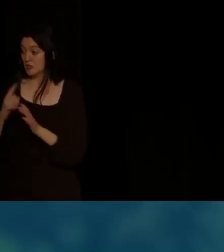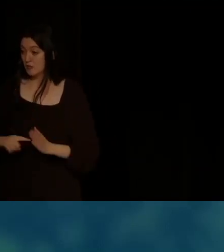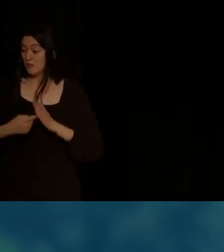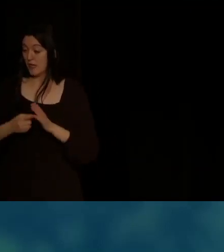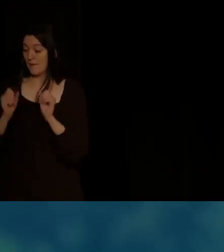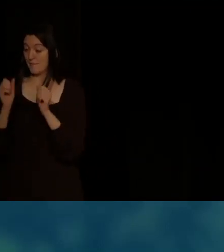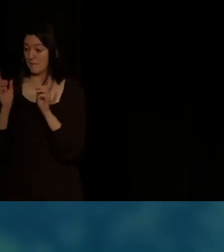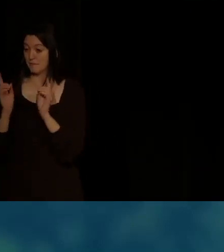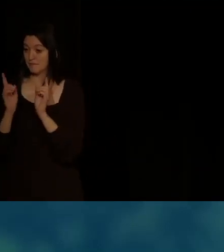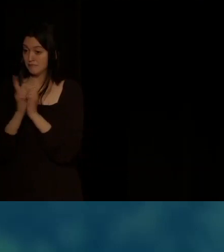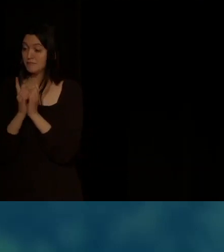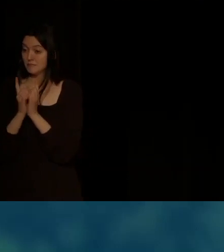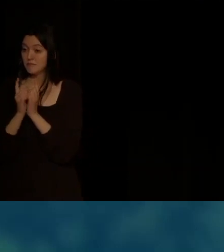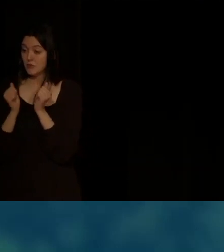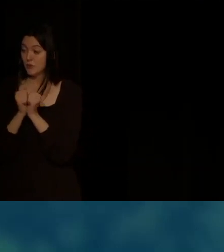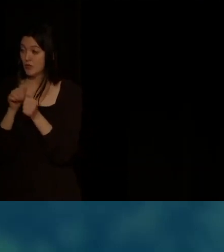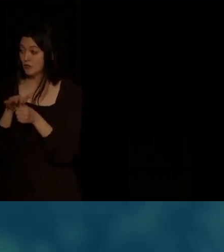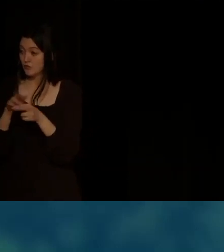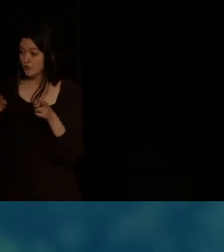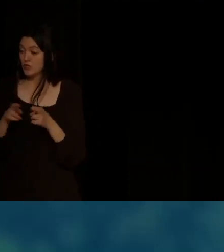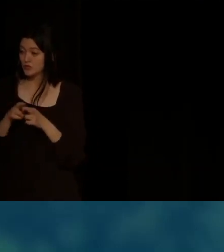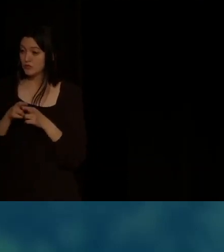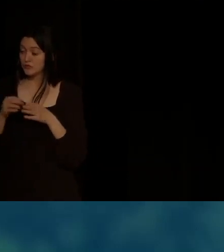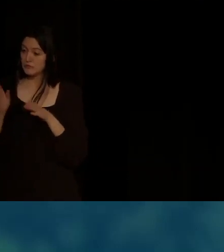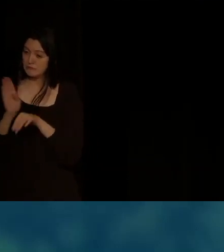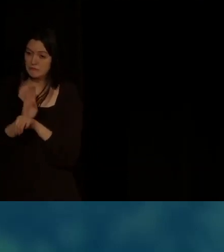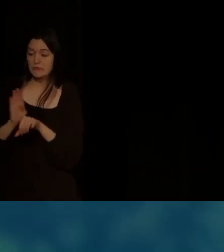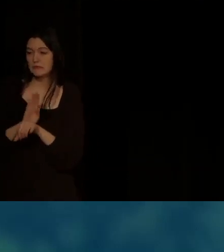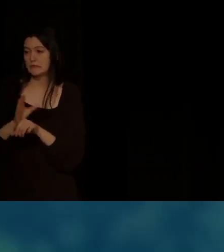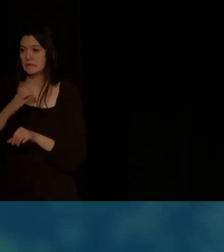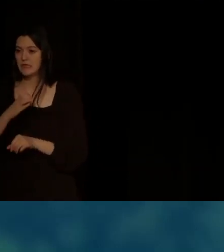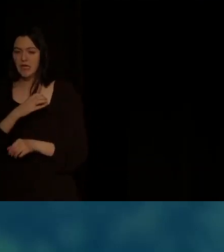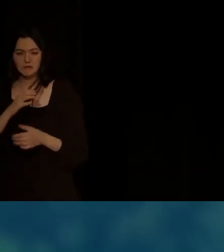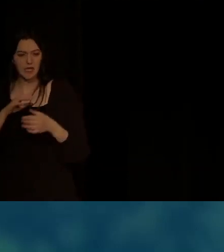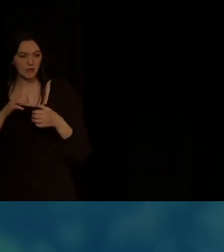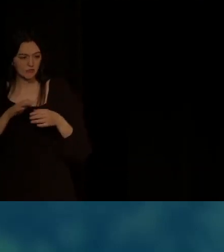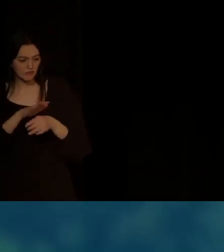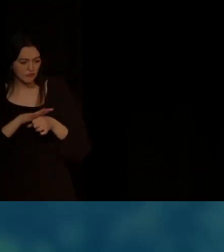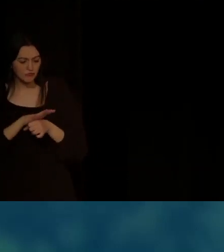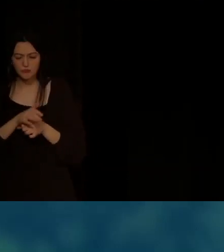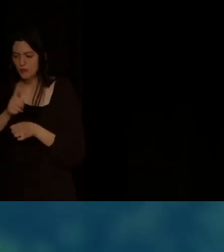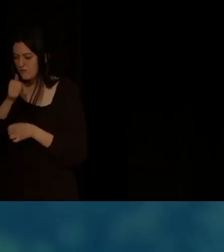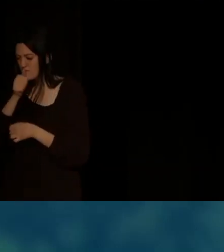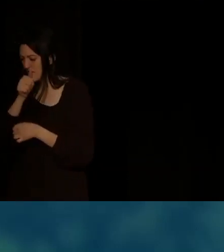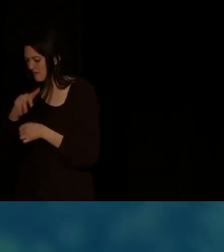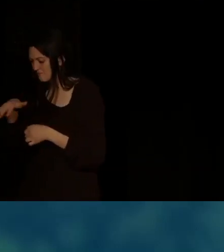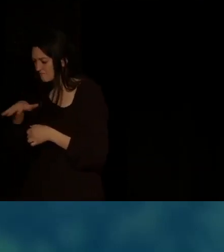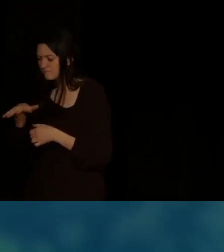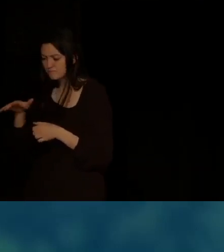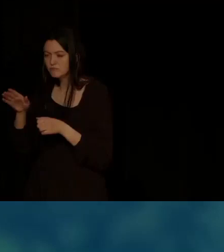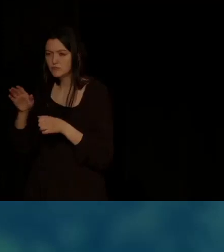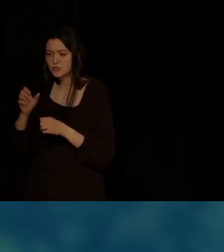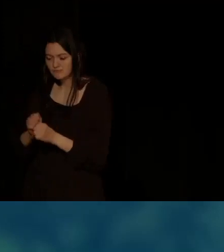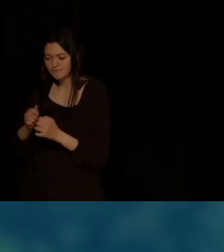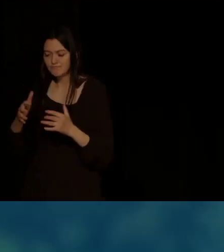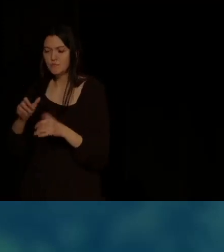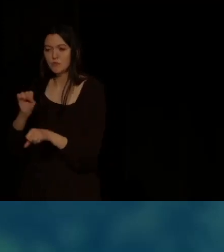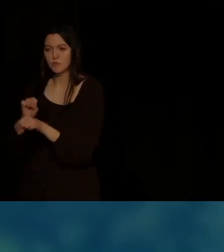with members of the Regional Business Council to see how government and the private sector can work together to bolster the